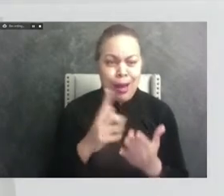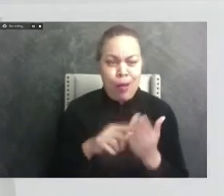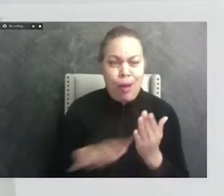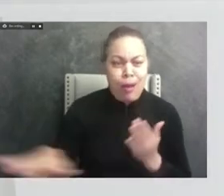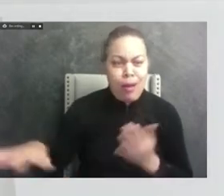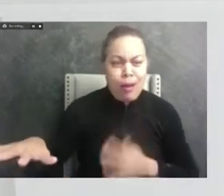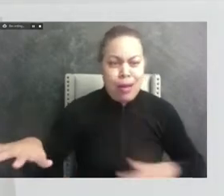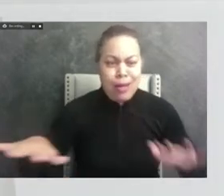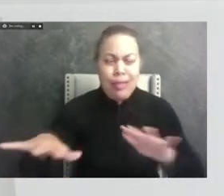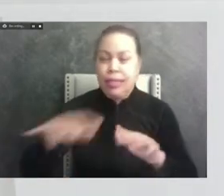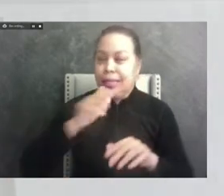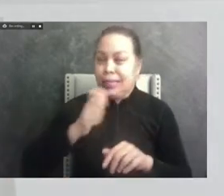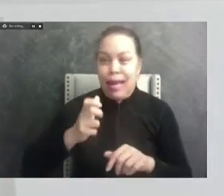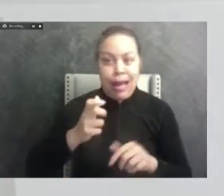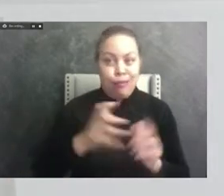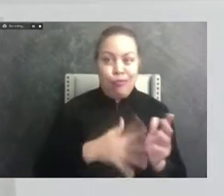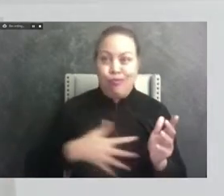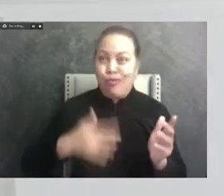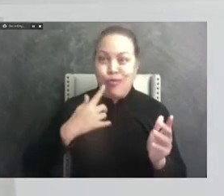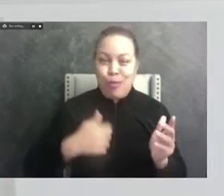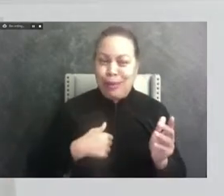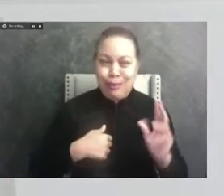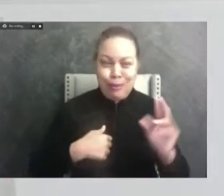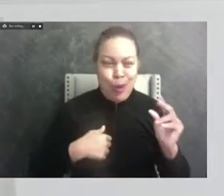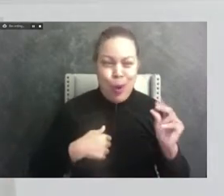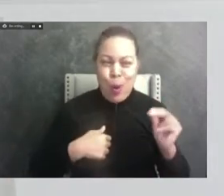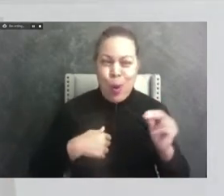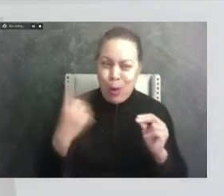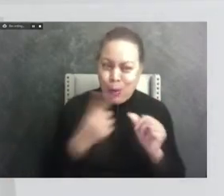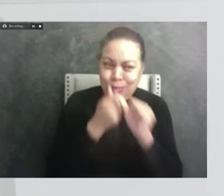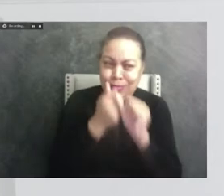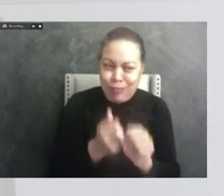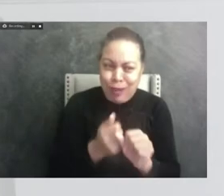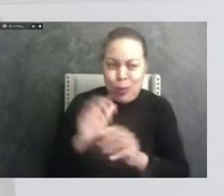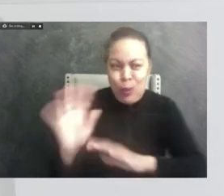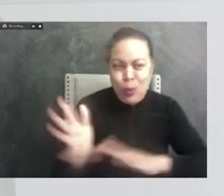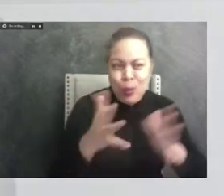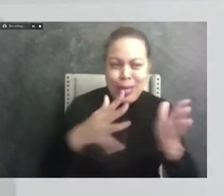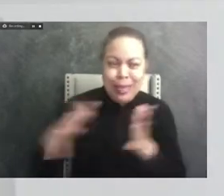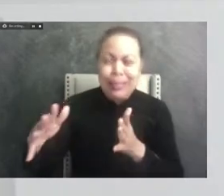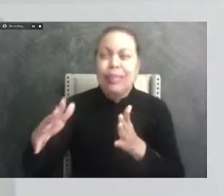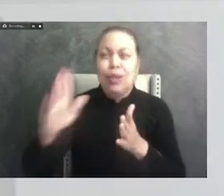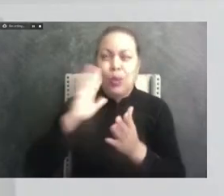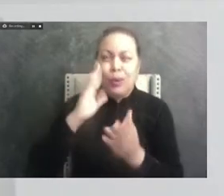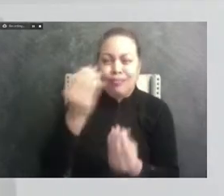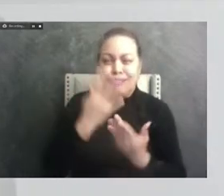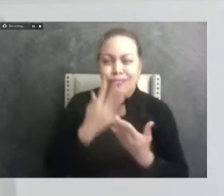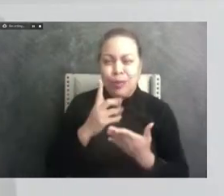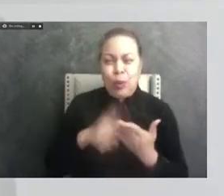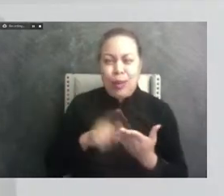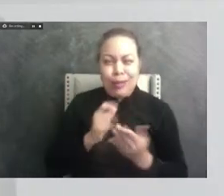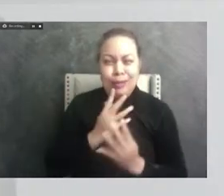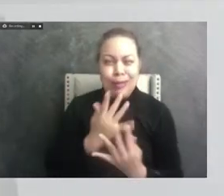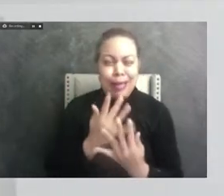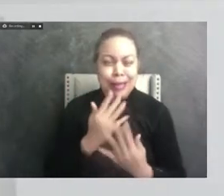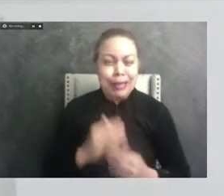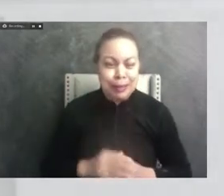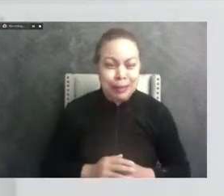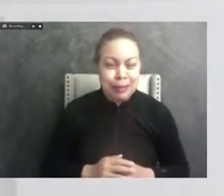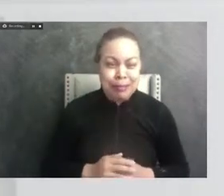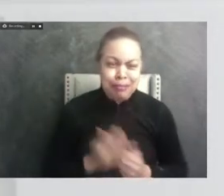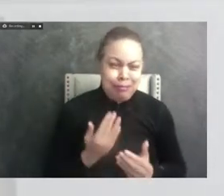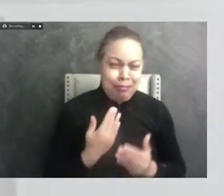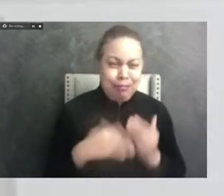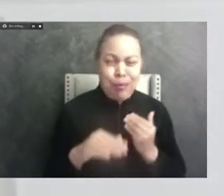me. I'm only to know from the winds that blow what the theme of my song shall be.